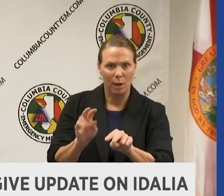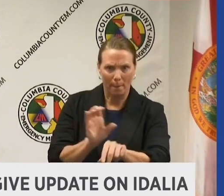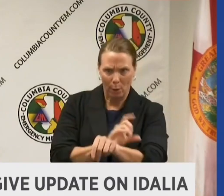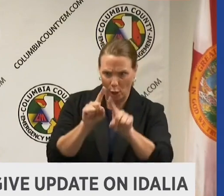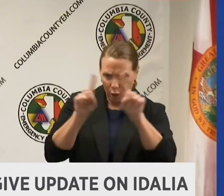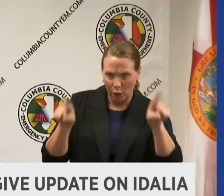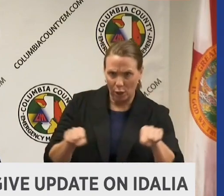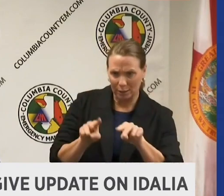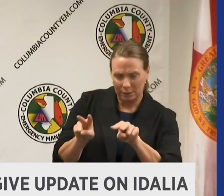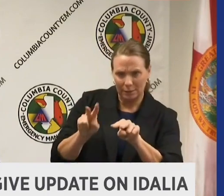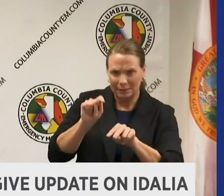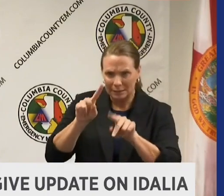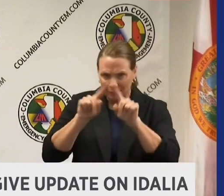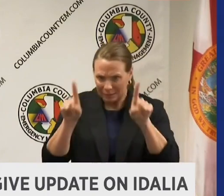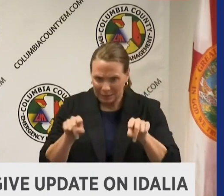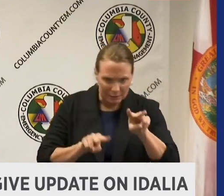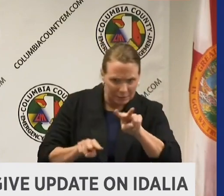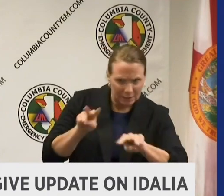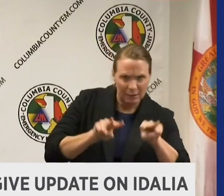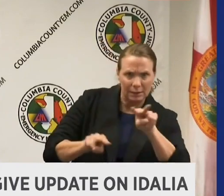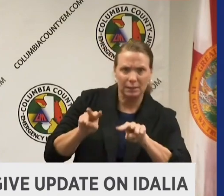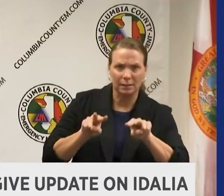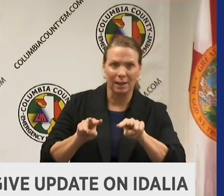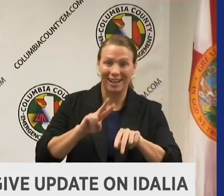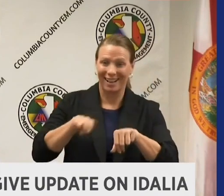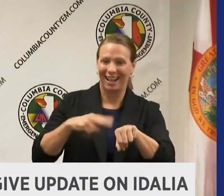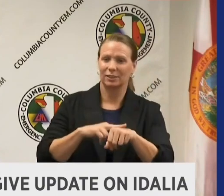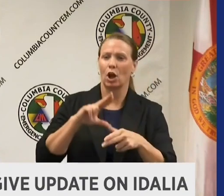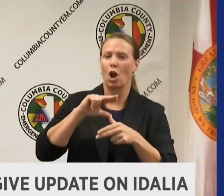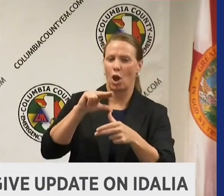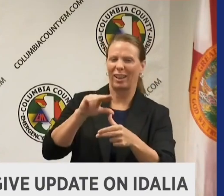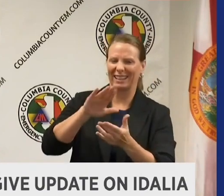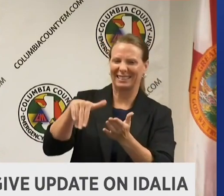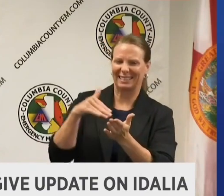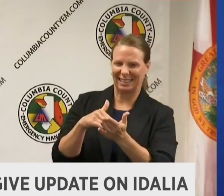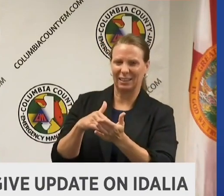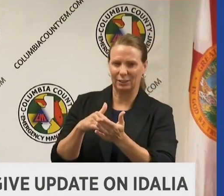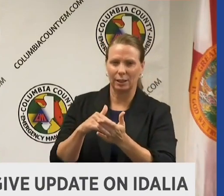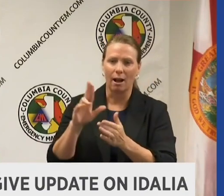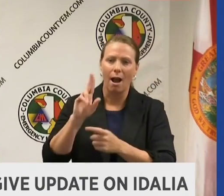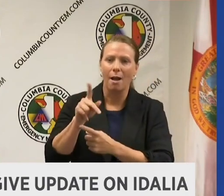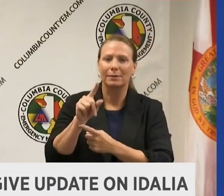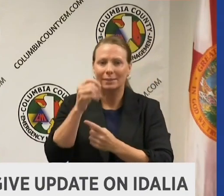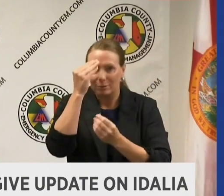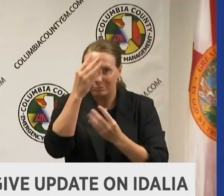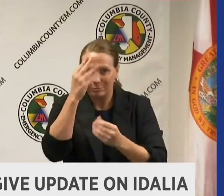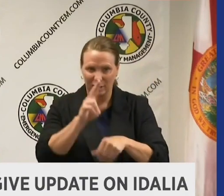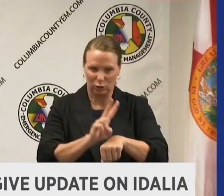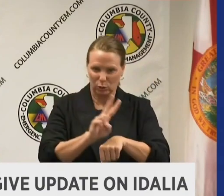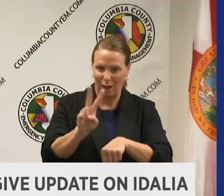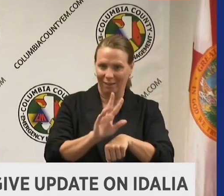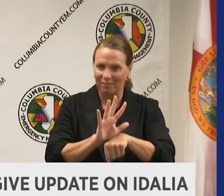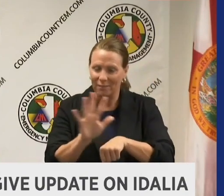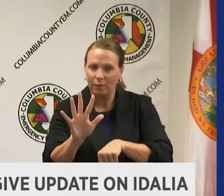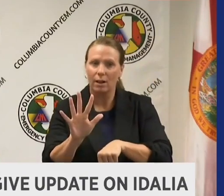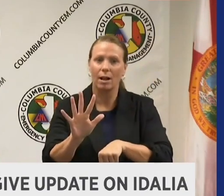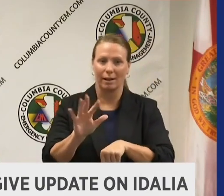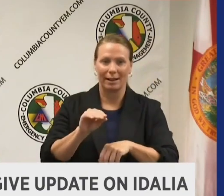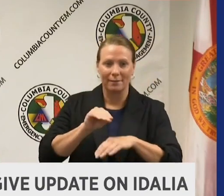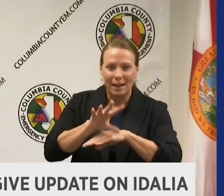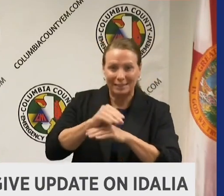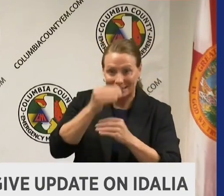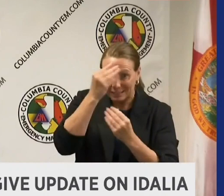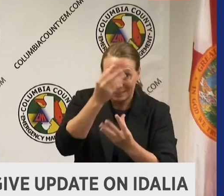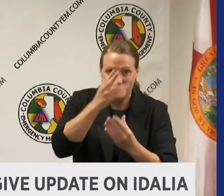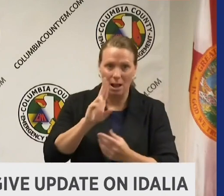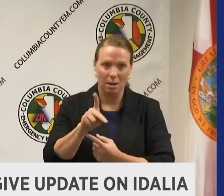may see the National Hurricane Center update the track in either 2 o'clock or the 5 o'clock advisory. There are